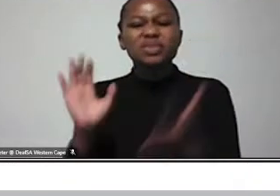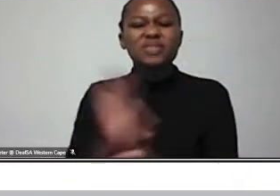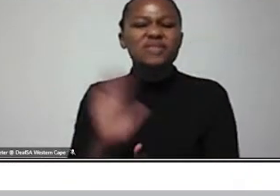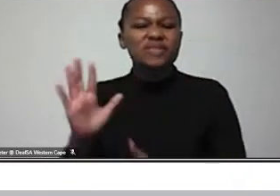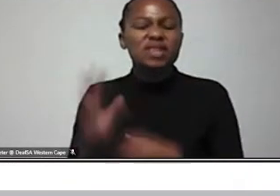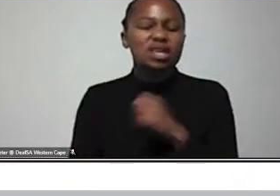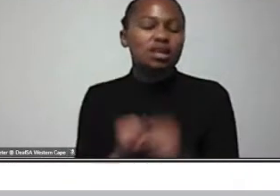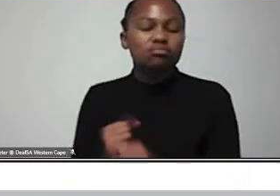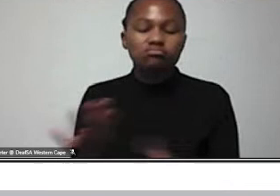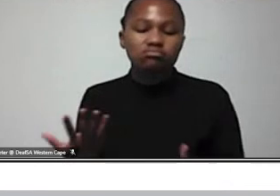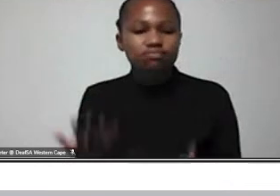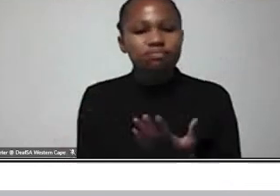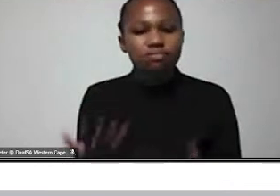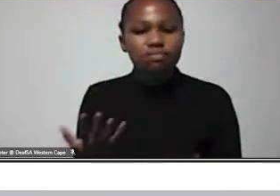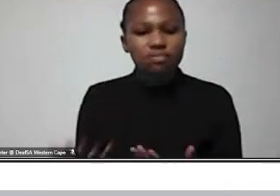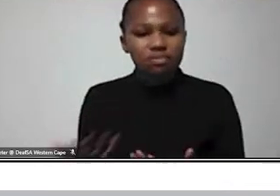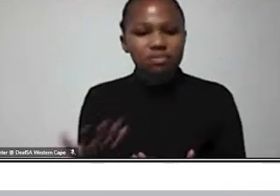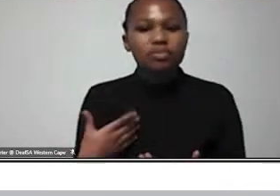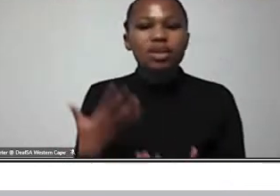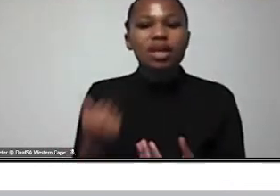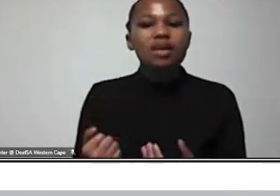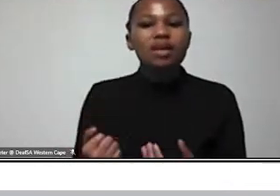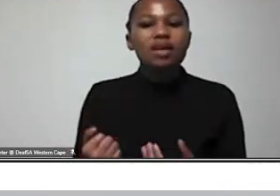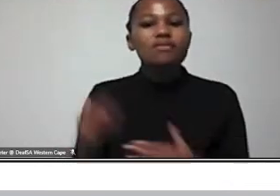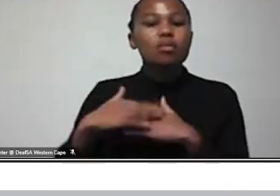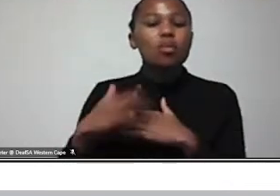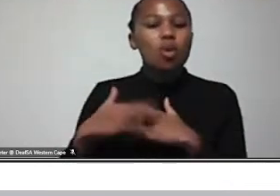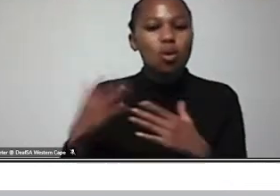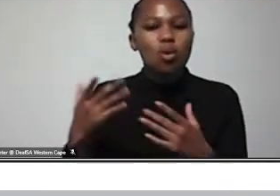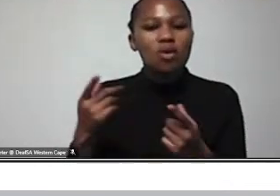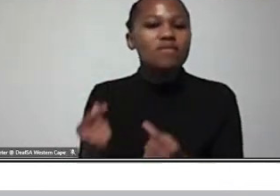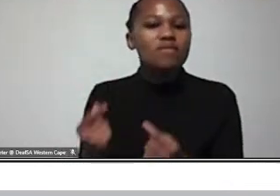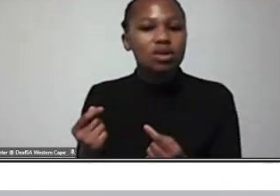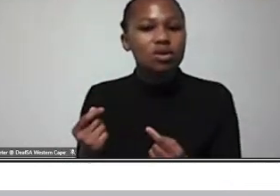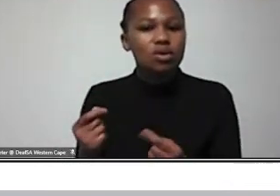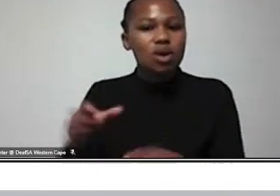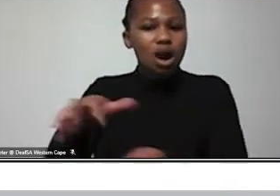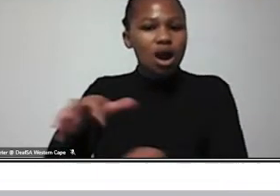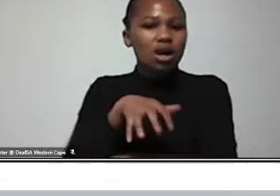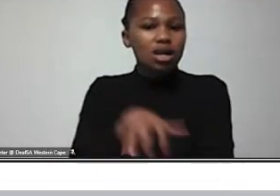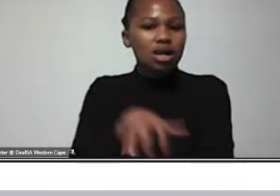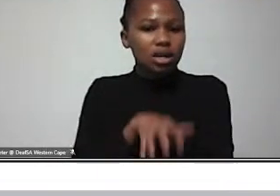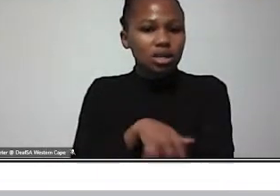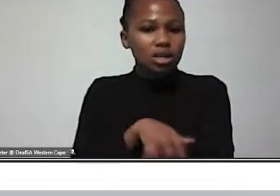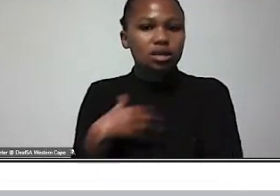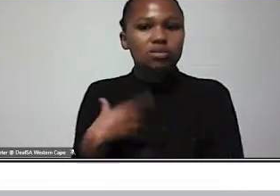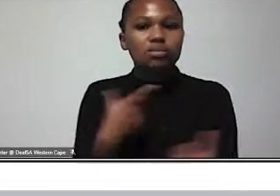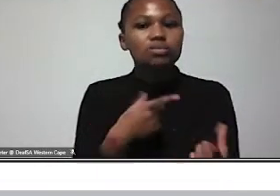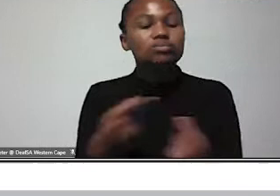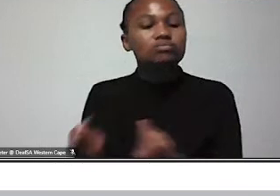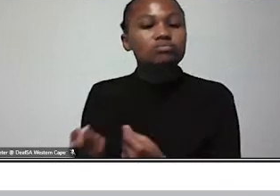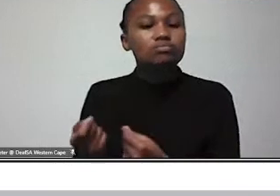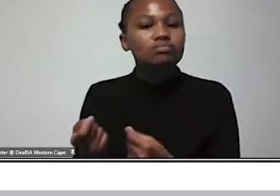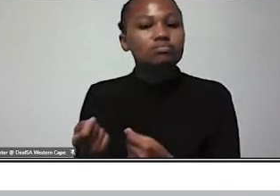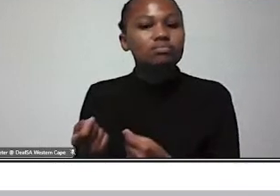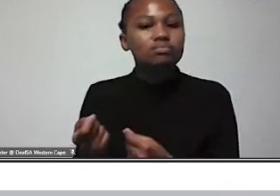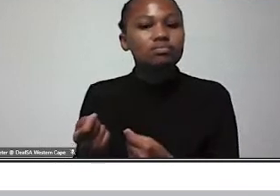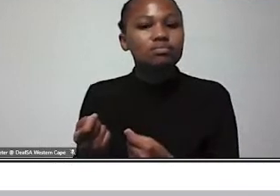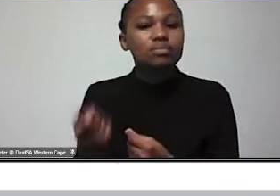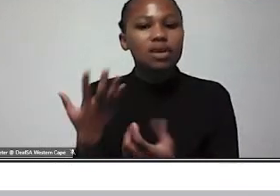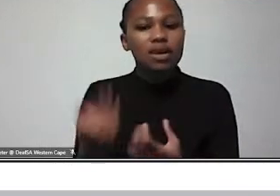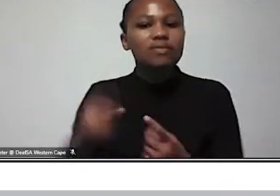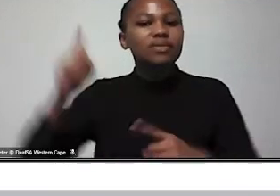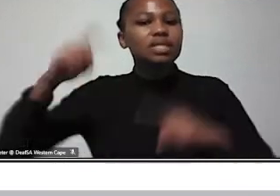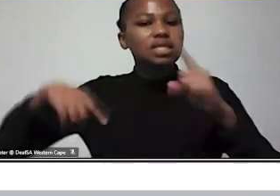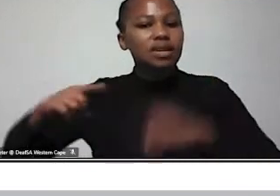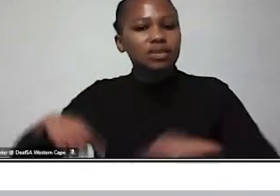getting a lot of value in terms of primary agriculture, but for our economy to become more competitive, we have to diversify and moving into primary and